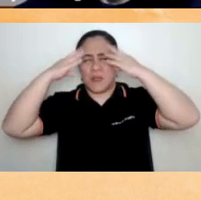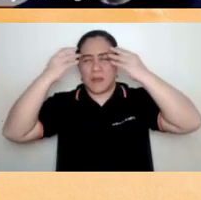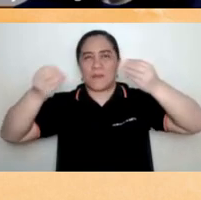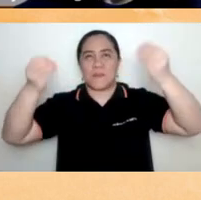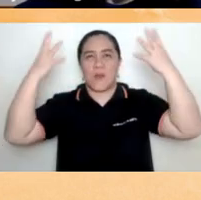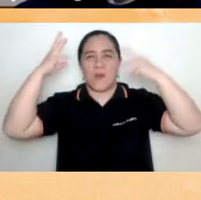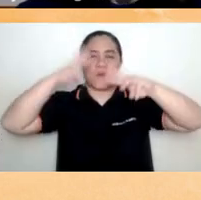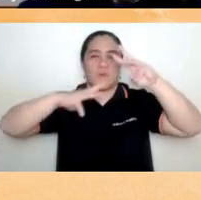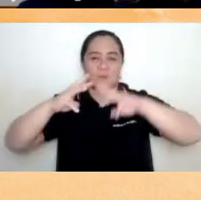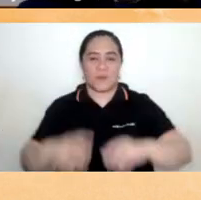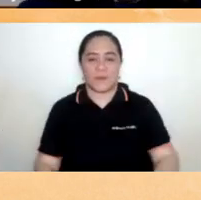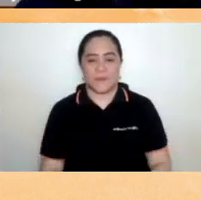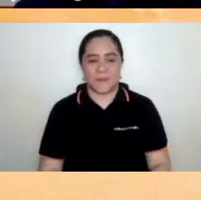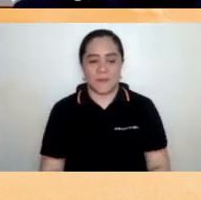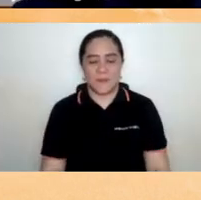moment.